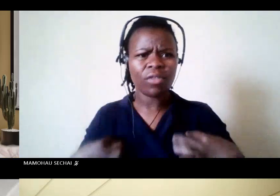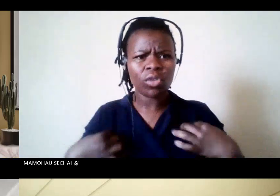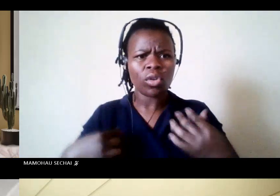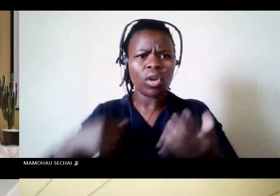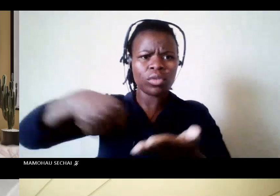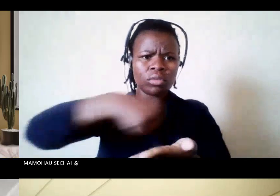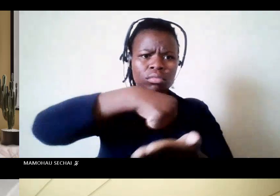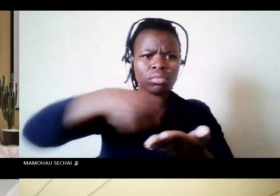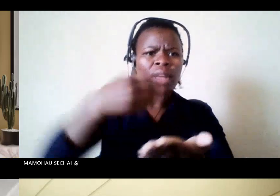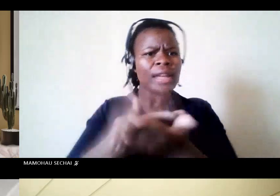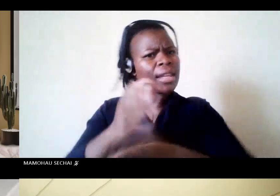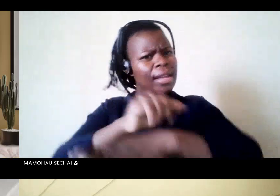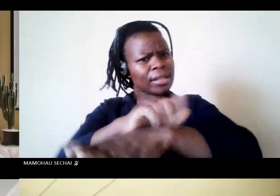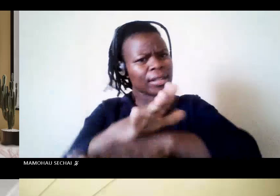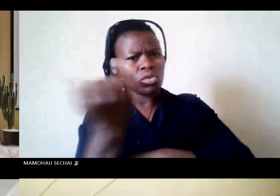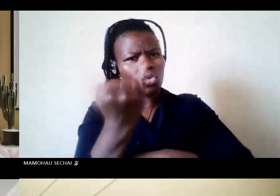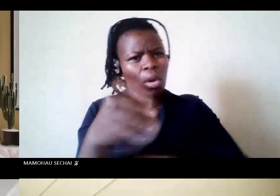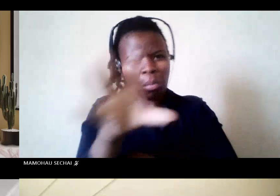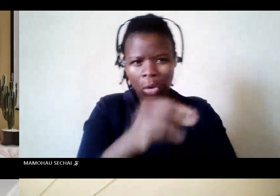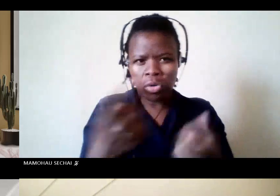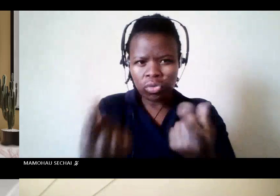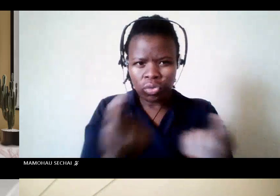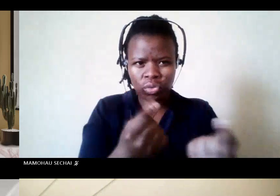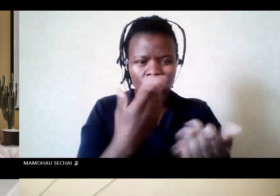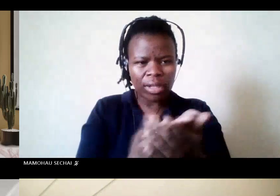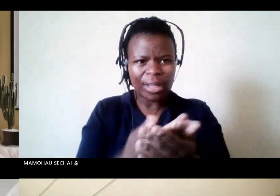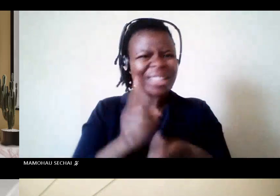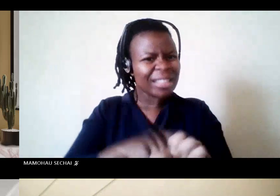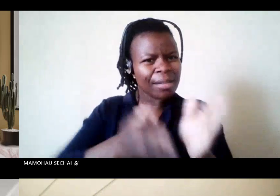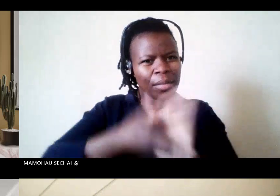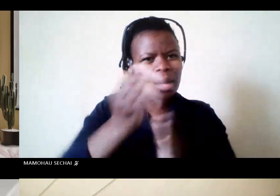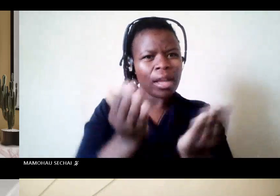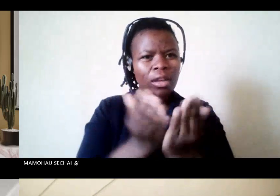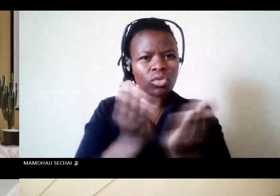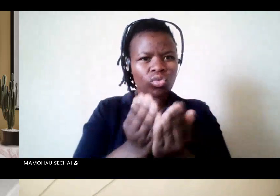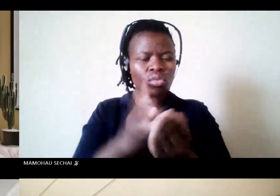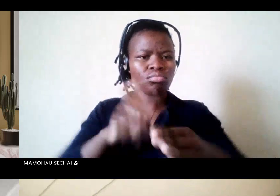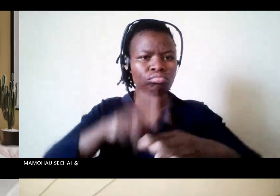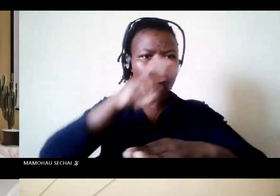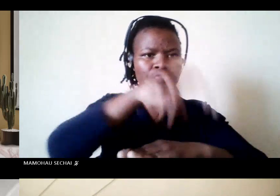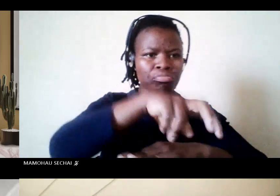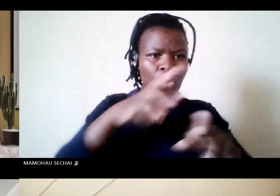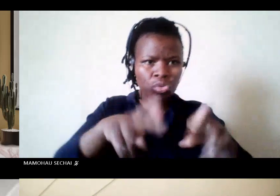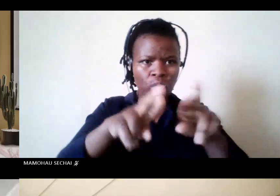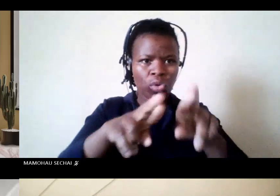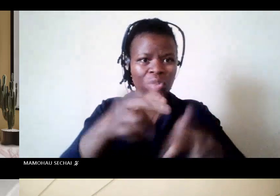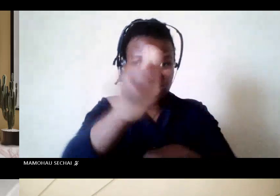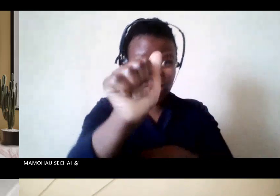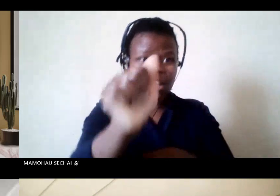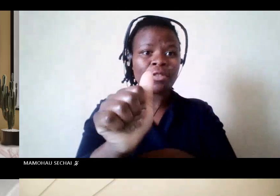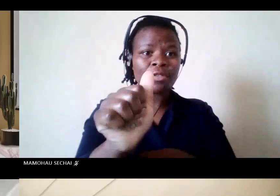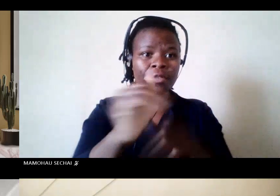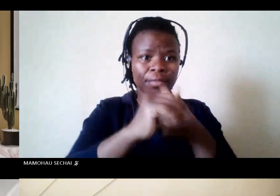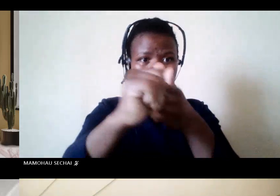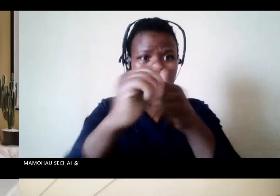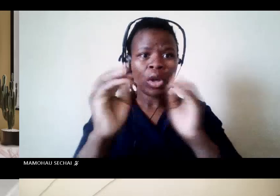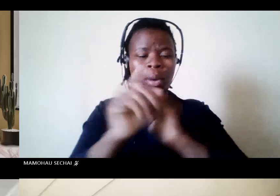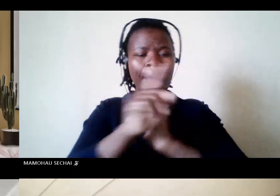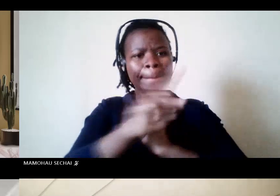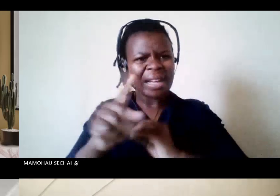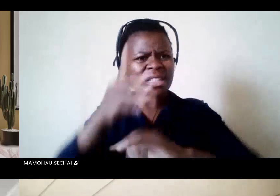and all that. When he goes to school, he crosses the road on his own. But yet the doctor's report